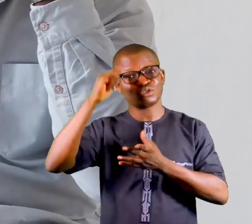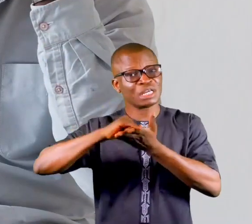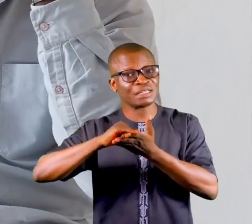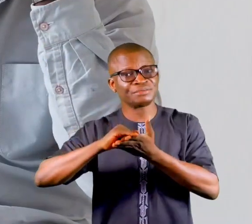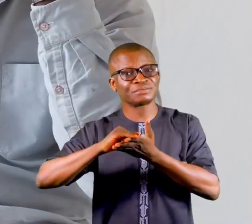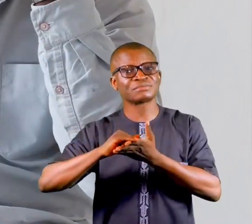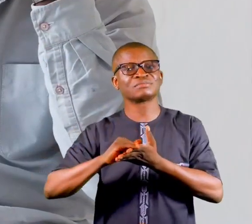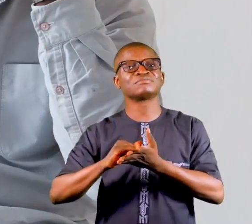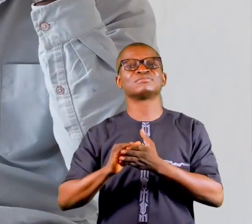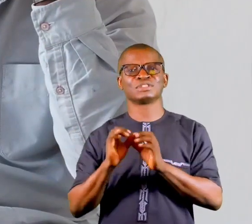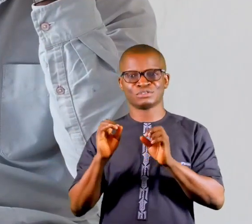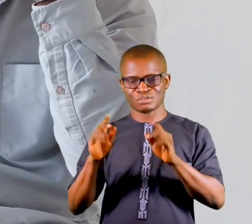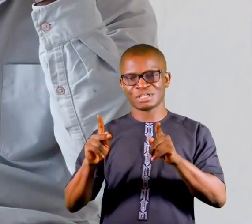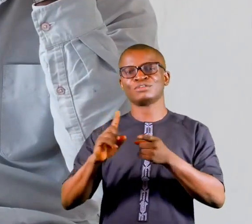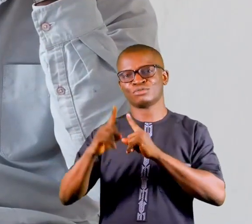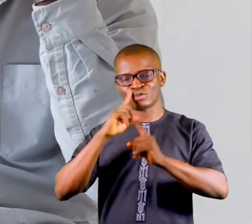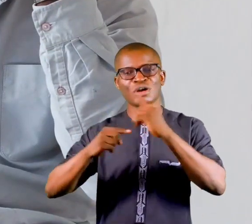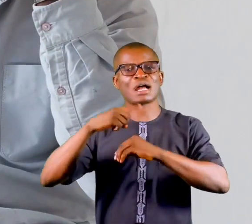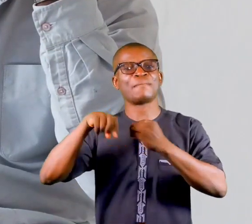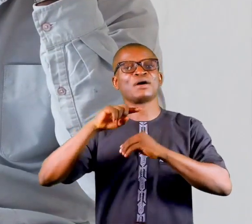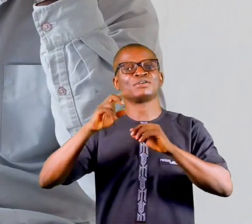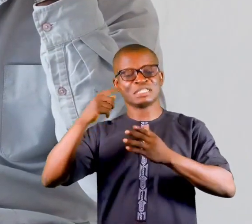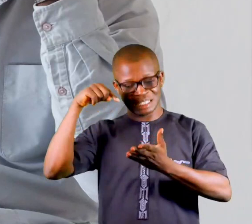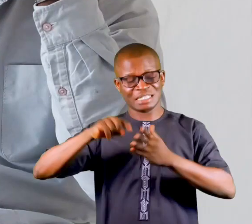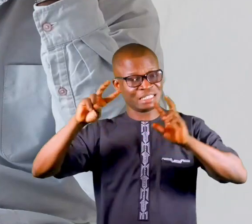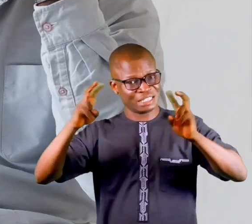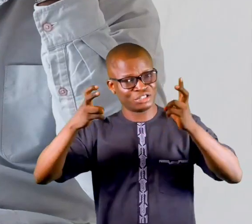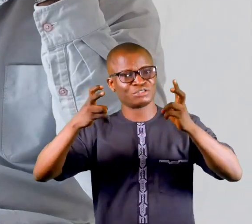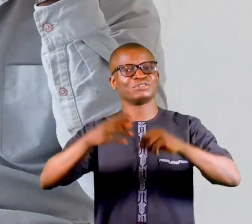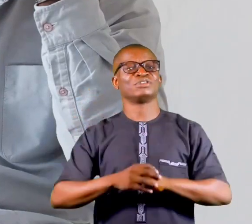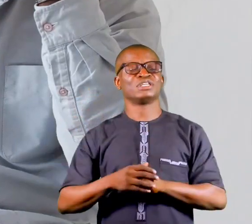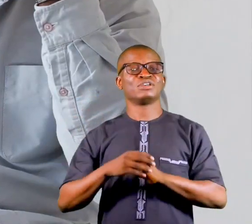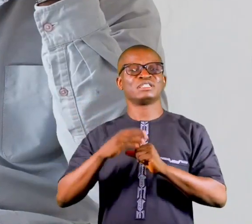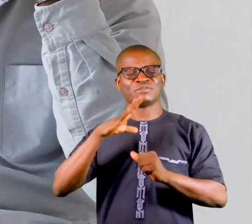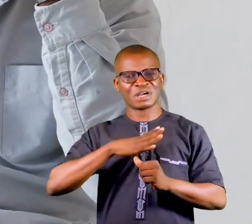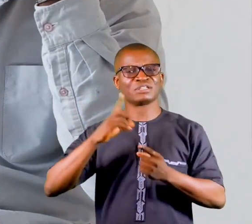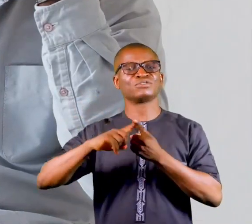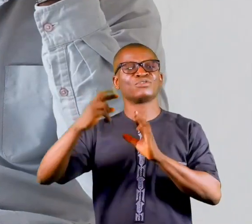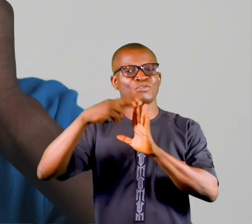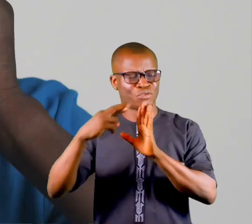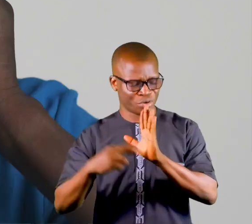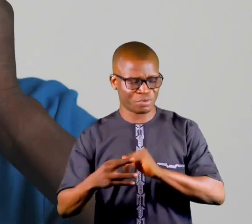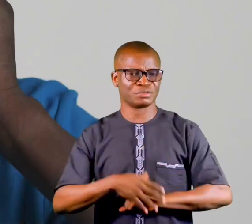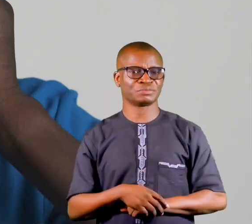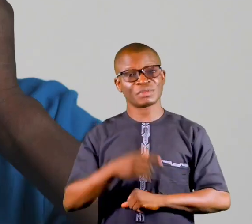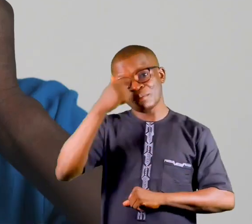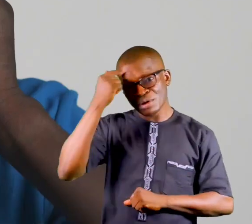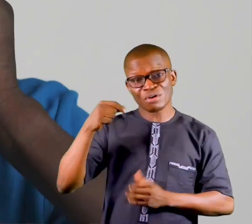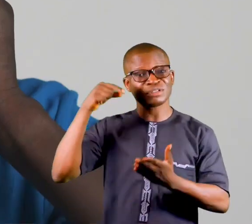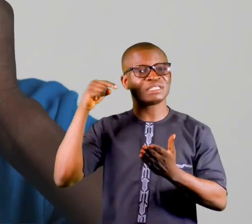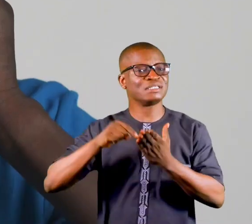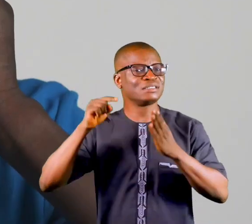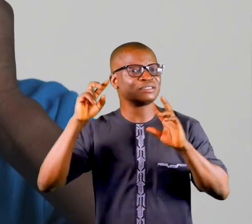that it is okay to talk about these issues. It is okay to report. And because of these cases, we